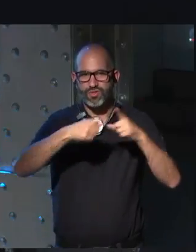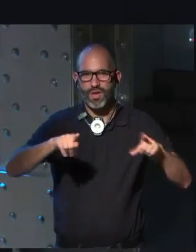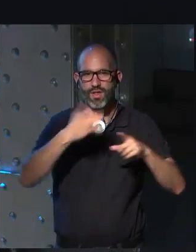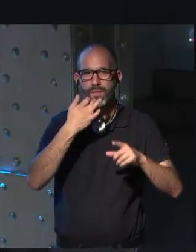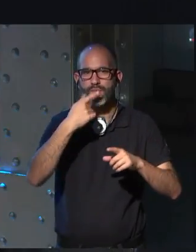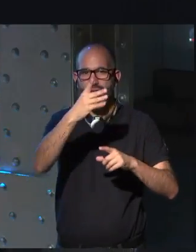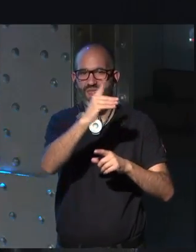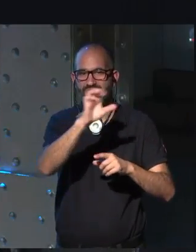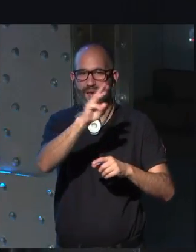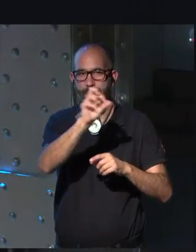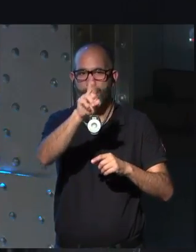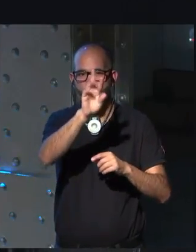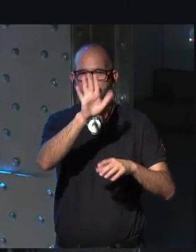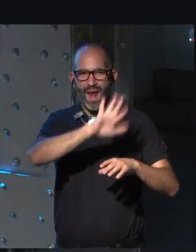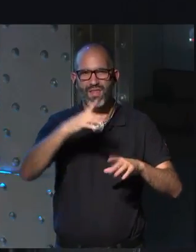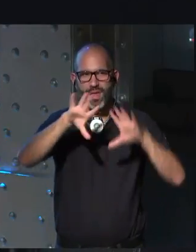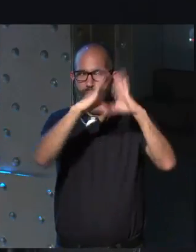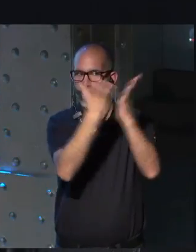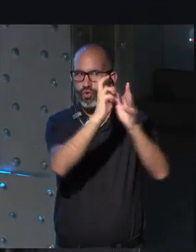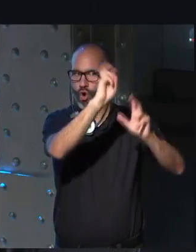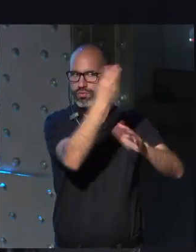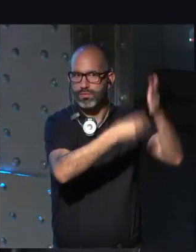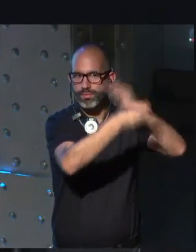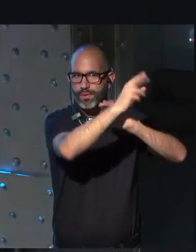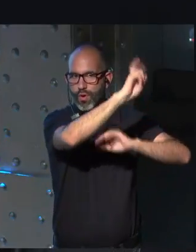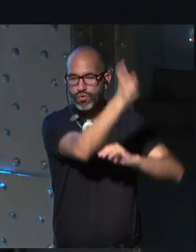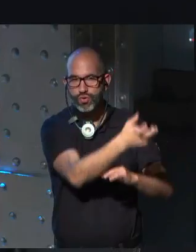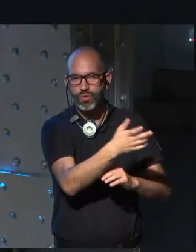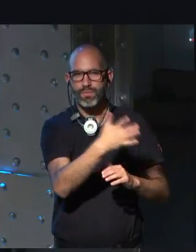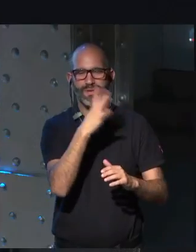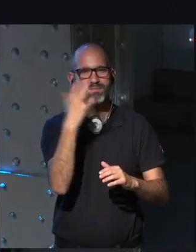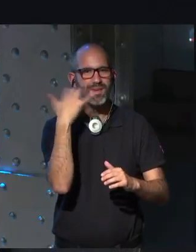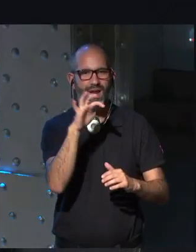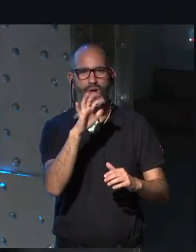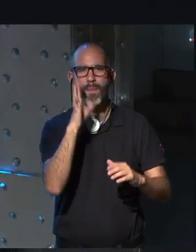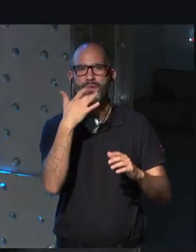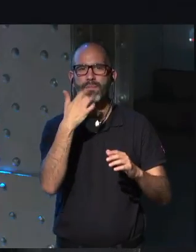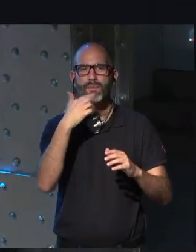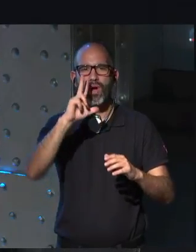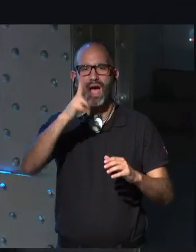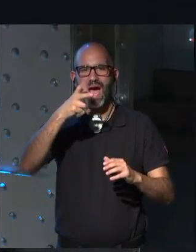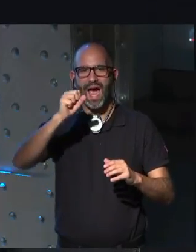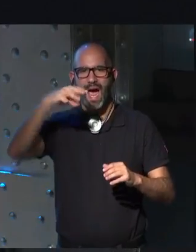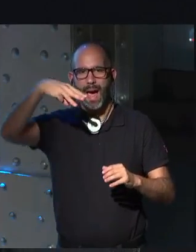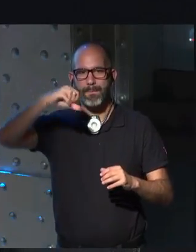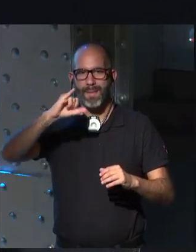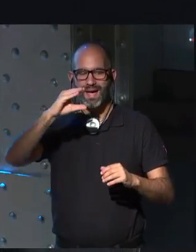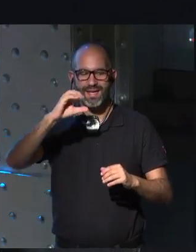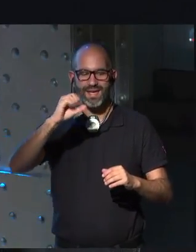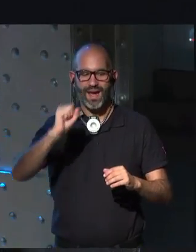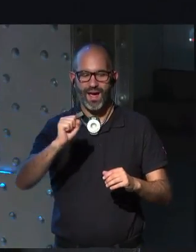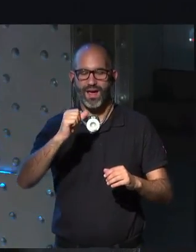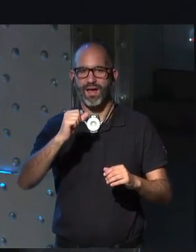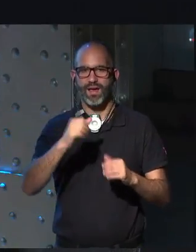sound. If you listen to that record, it's just like sound from another planet. It's really strange. Perhaps in